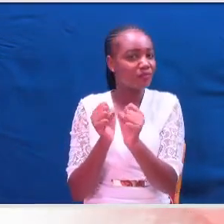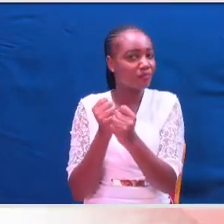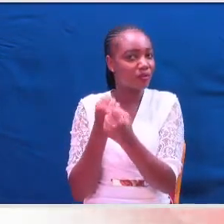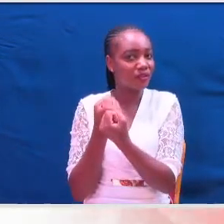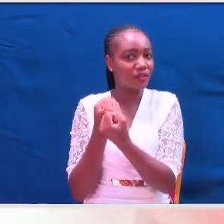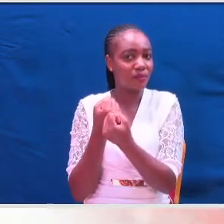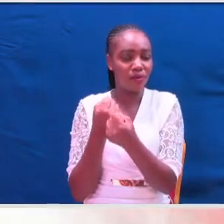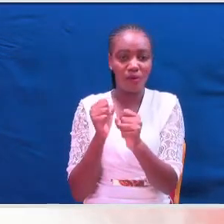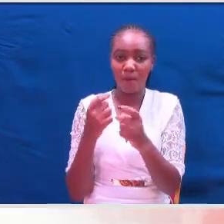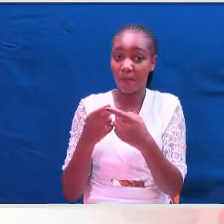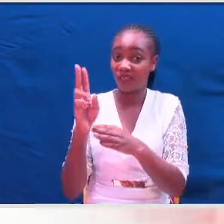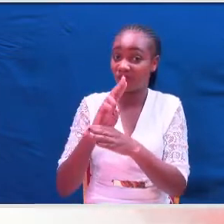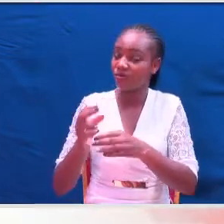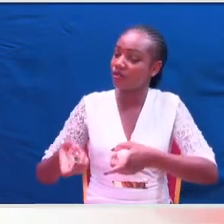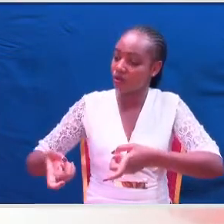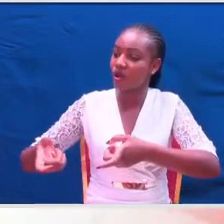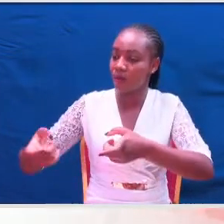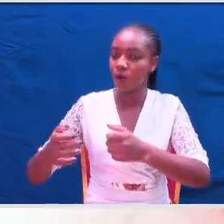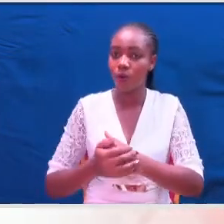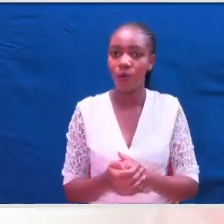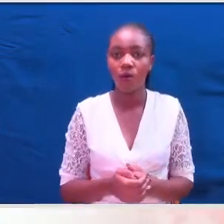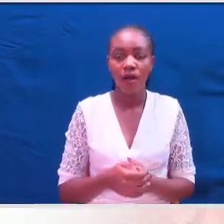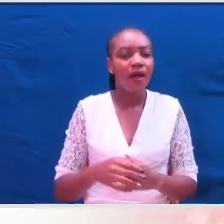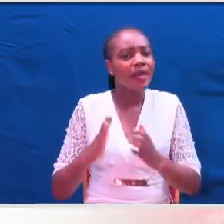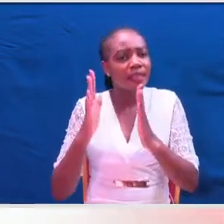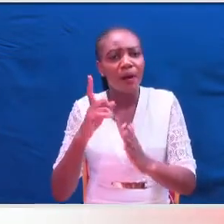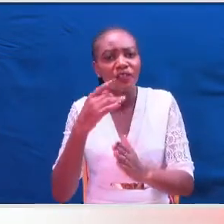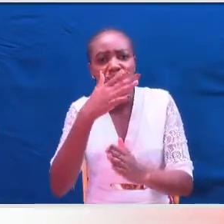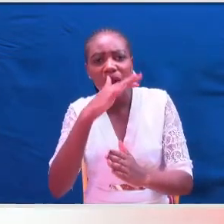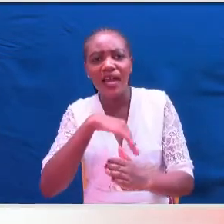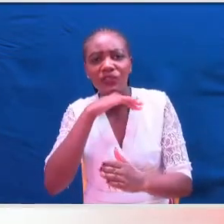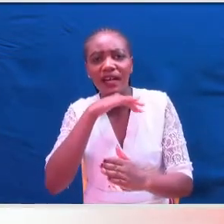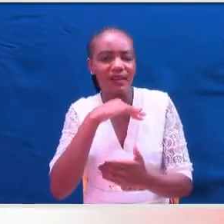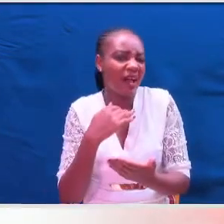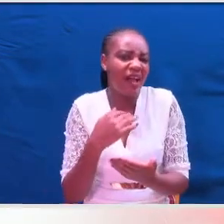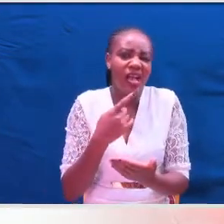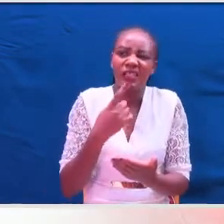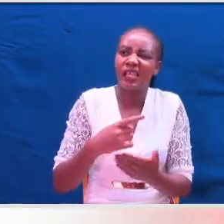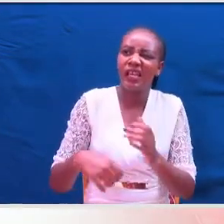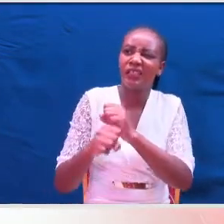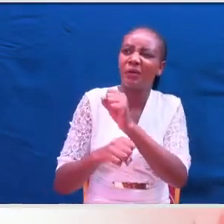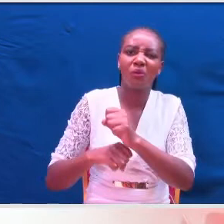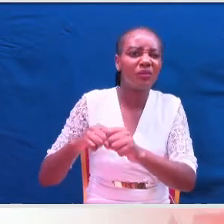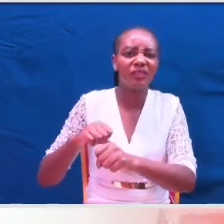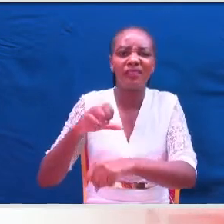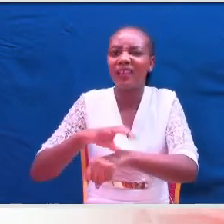ride on a wheelbarrow. Raila na huyo mtu amemwambia atapanda mlima, mwambie yeye ni mzee sana. Mlima